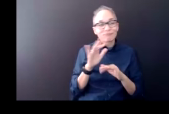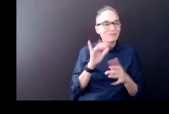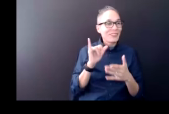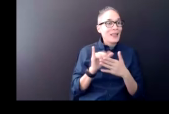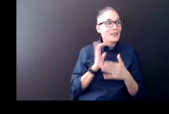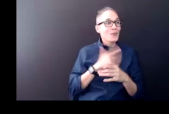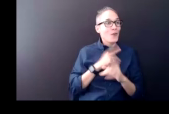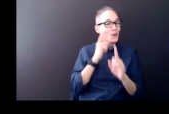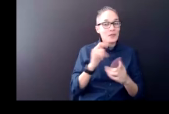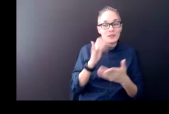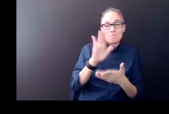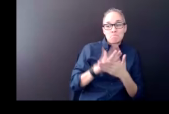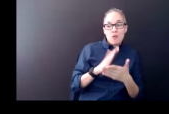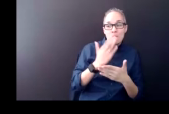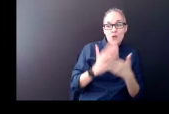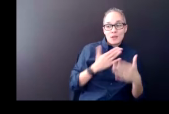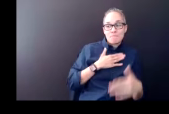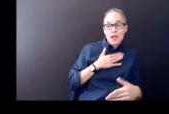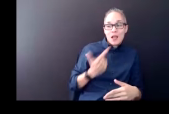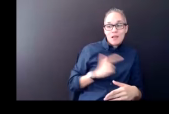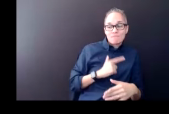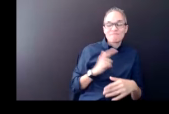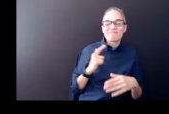what my talk is about. So like